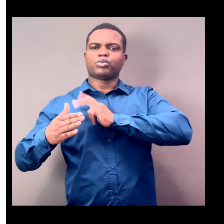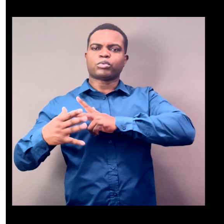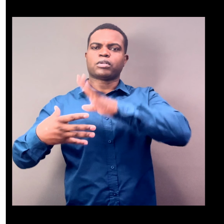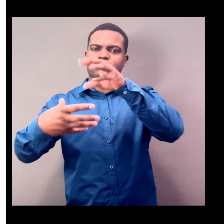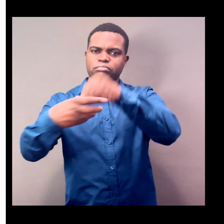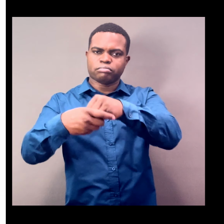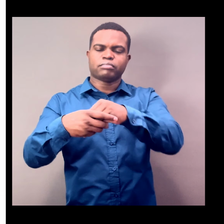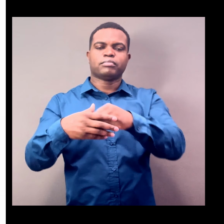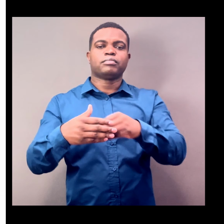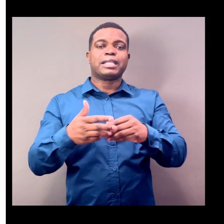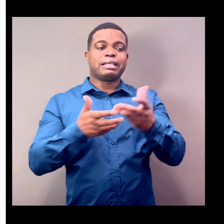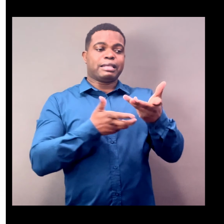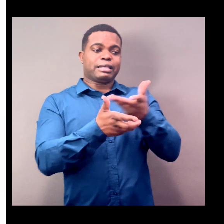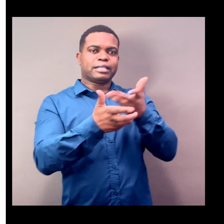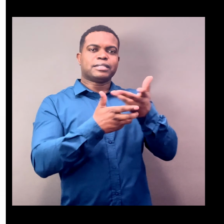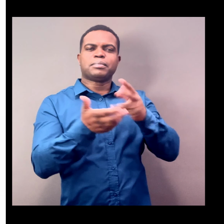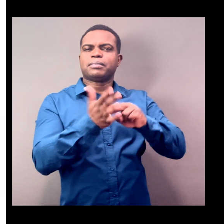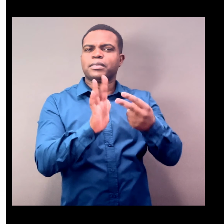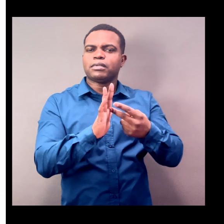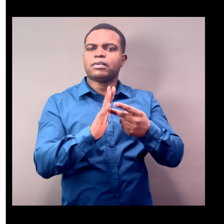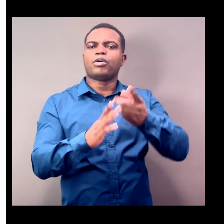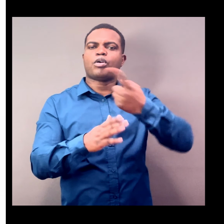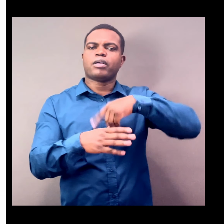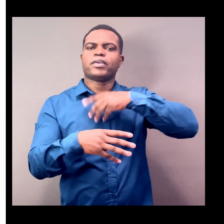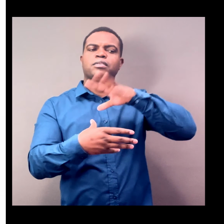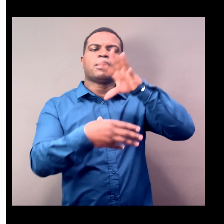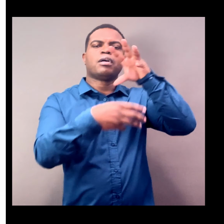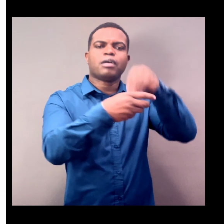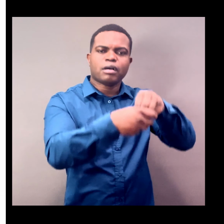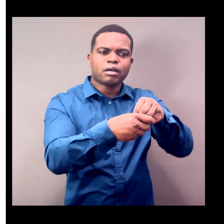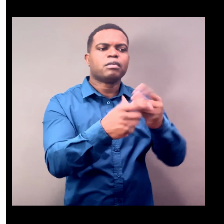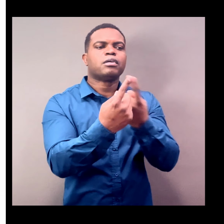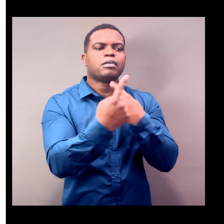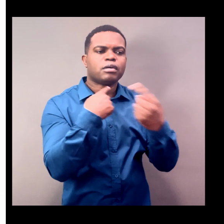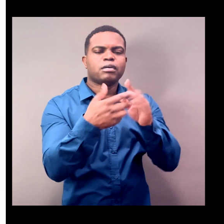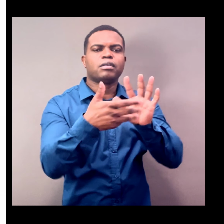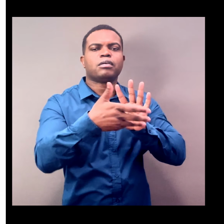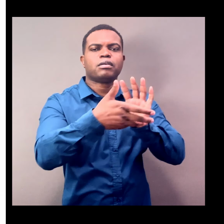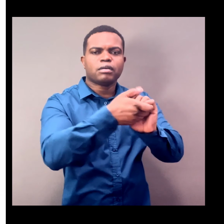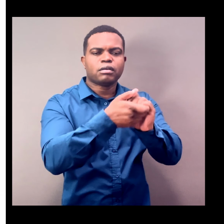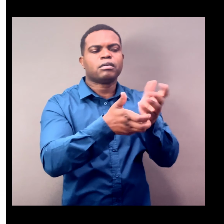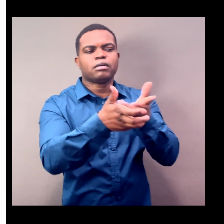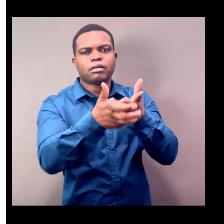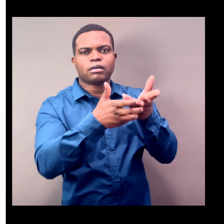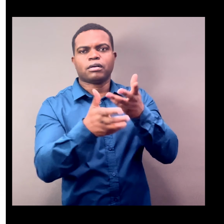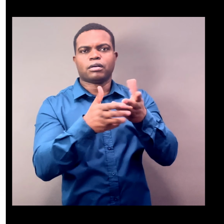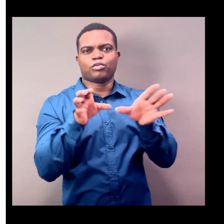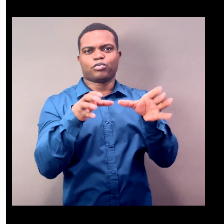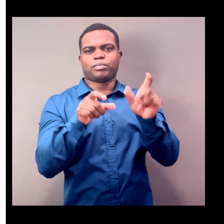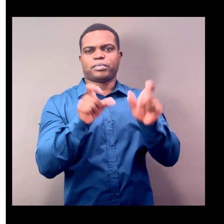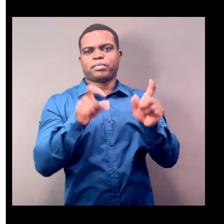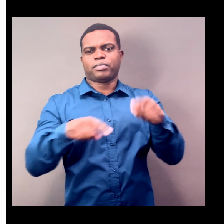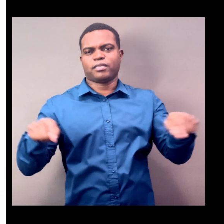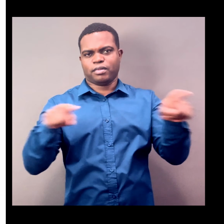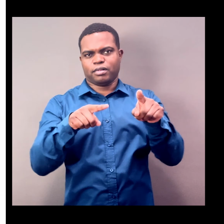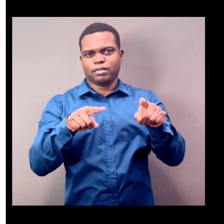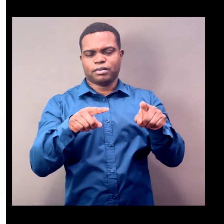means to become involved with. That means you have to become involved with a group of people that has